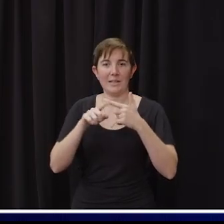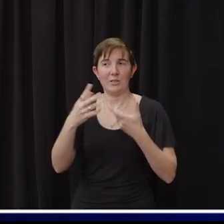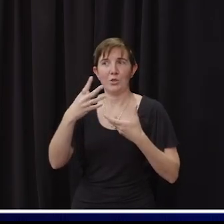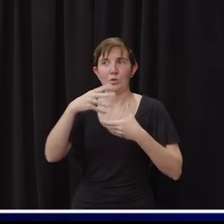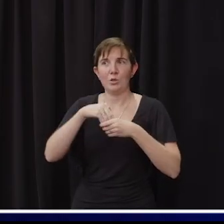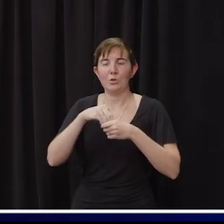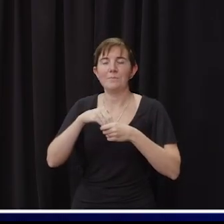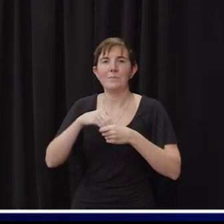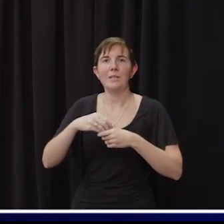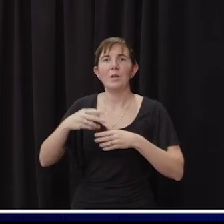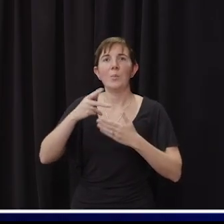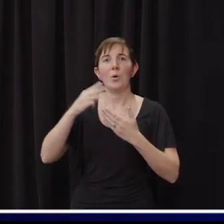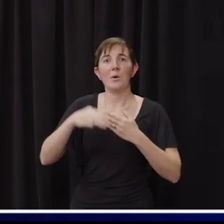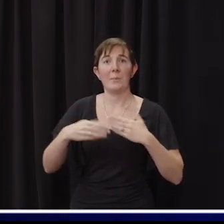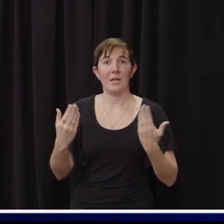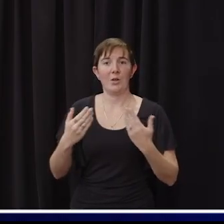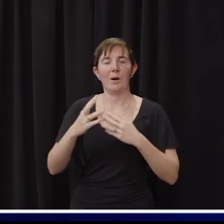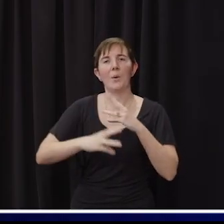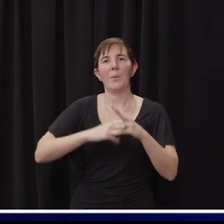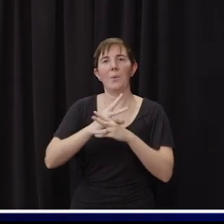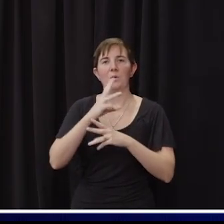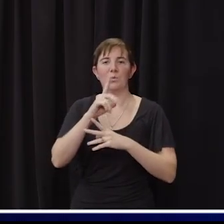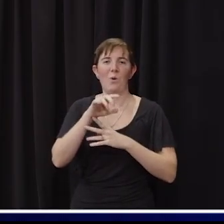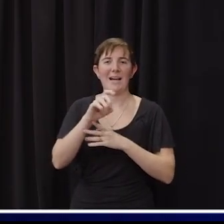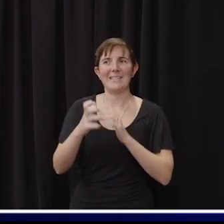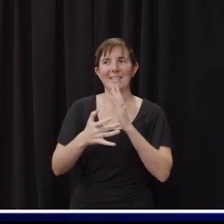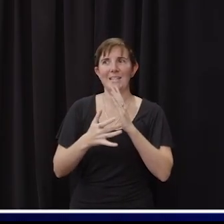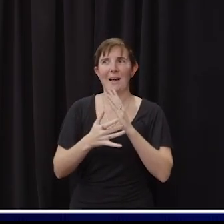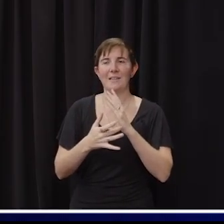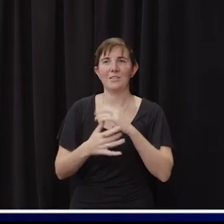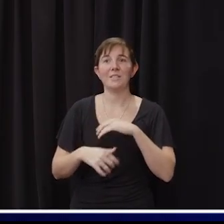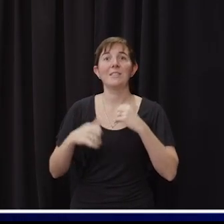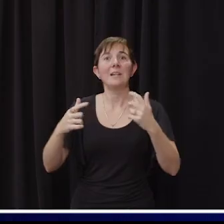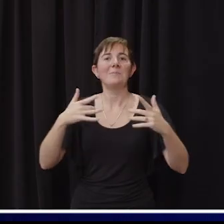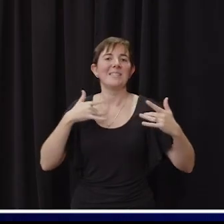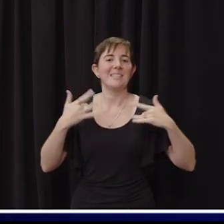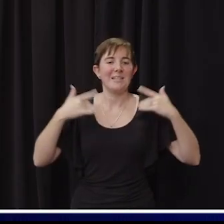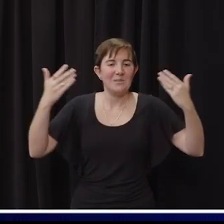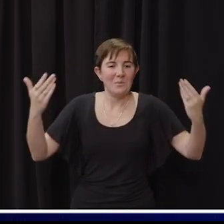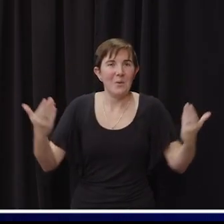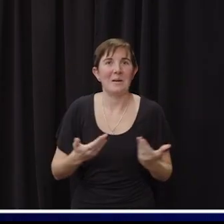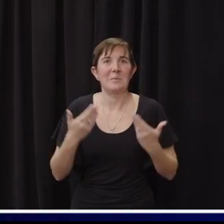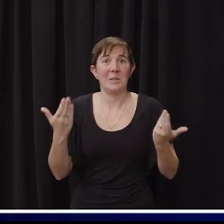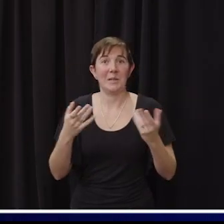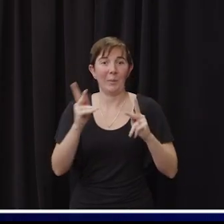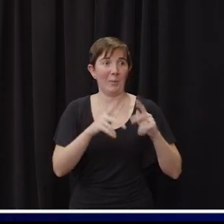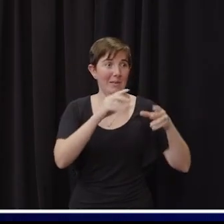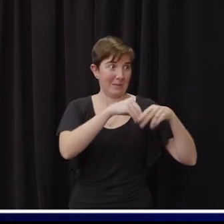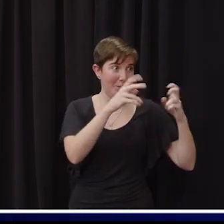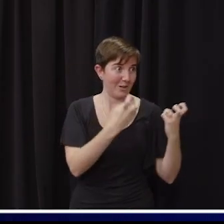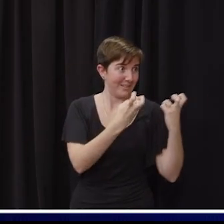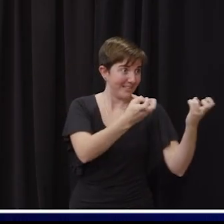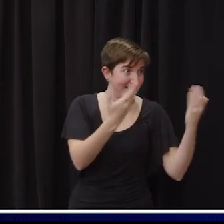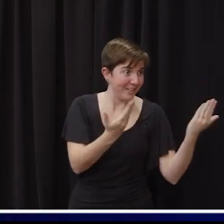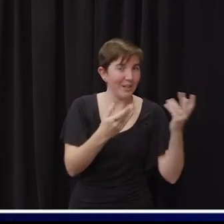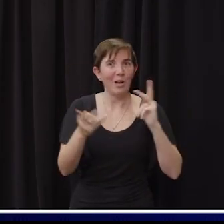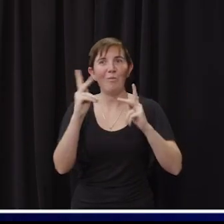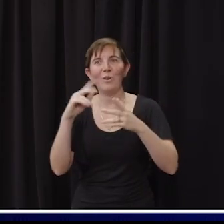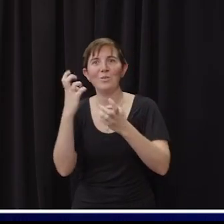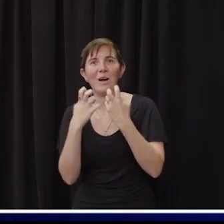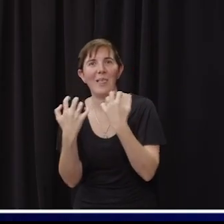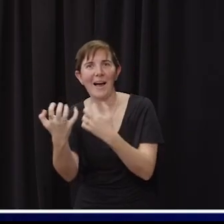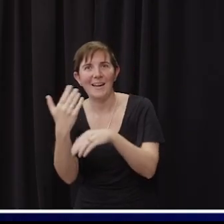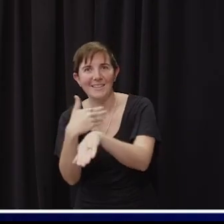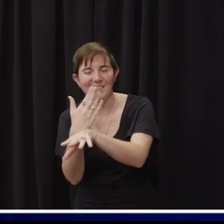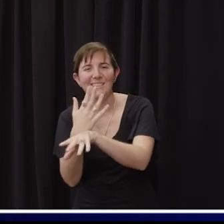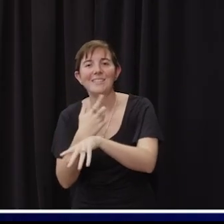here at Worldwide Technology. So I'm very excited to welcome you, both those in person and all those online.